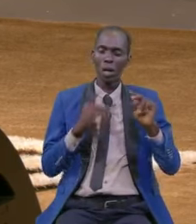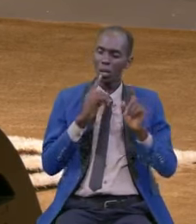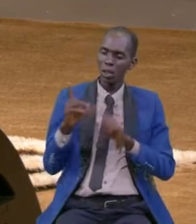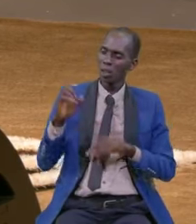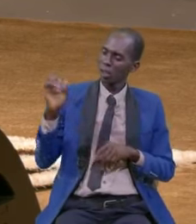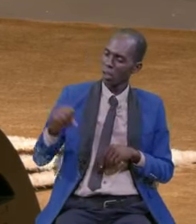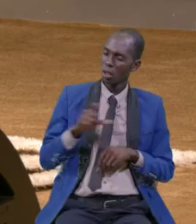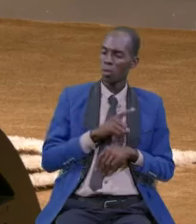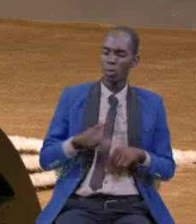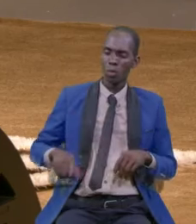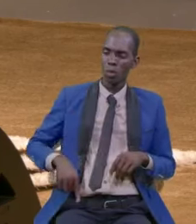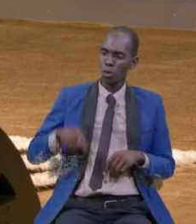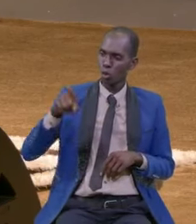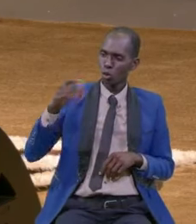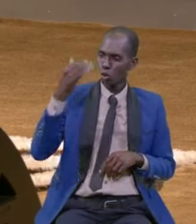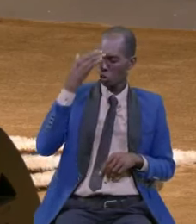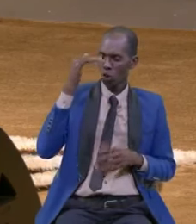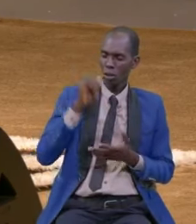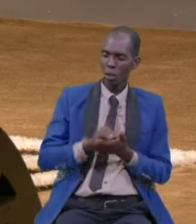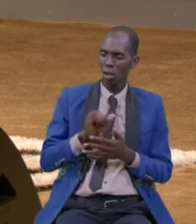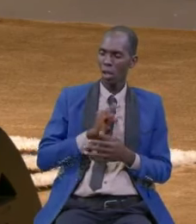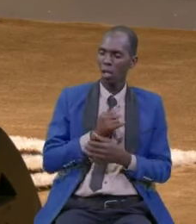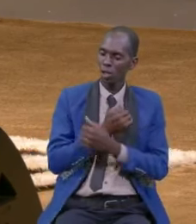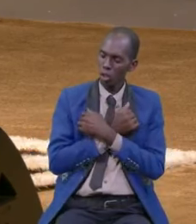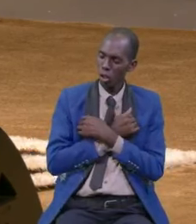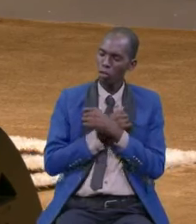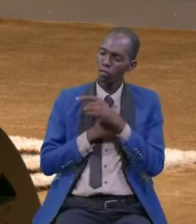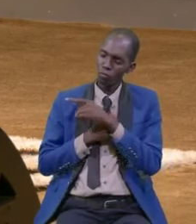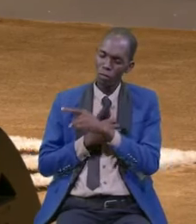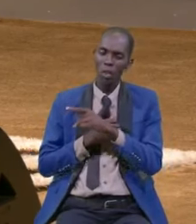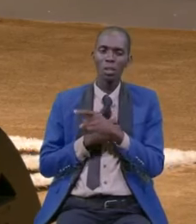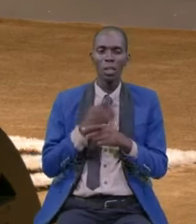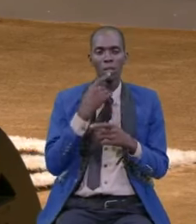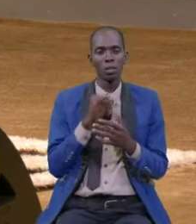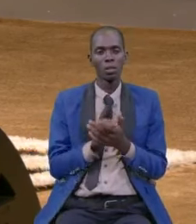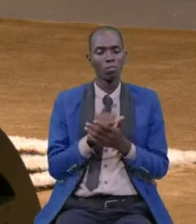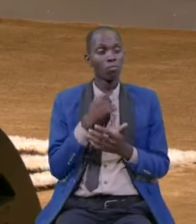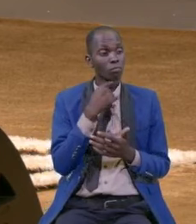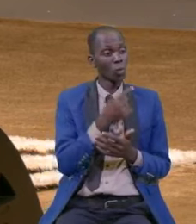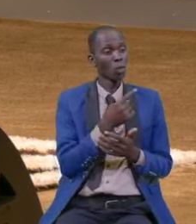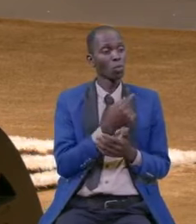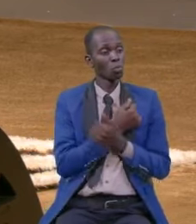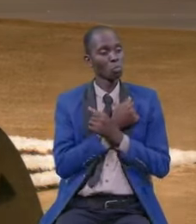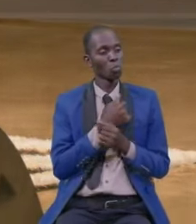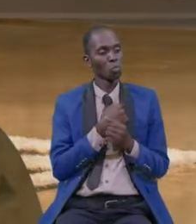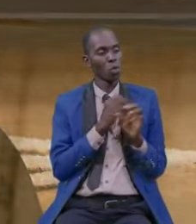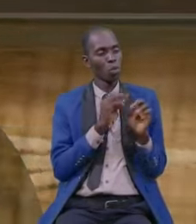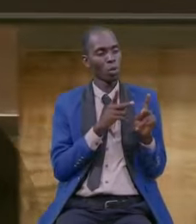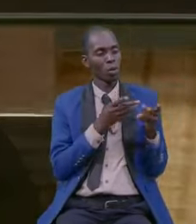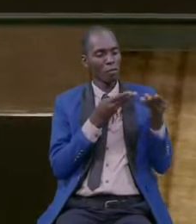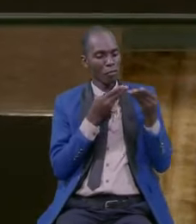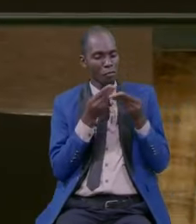thee then he sayth unto him f my